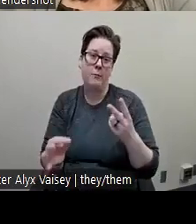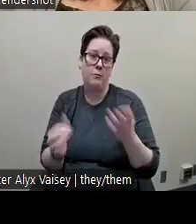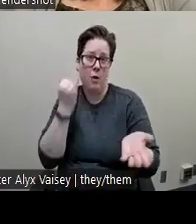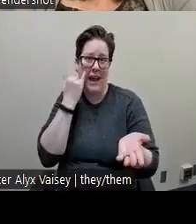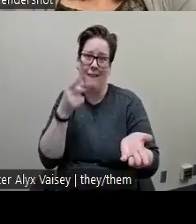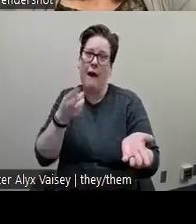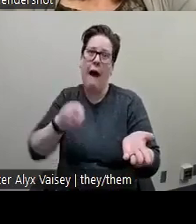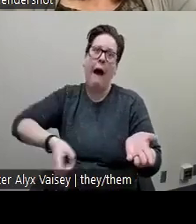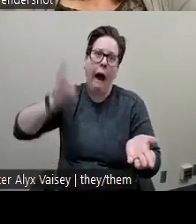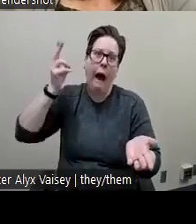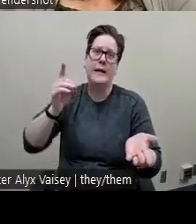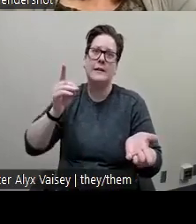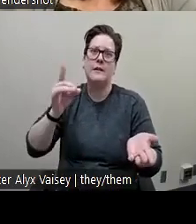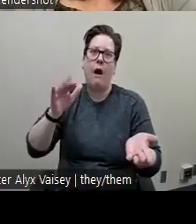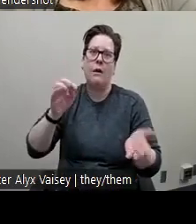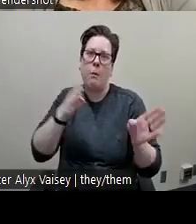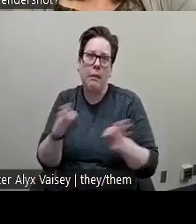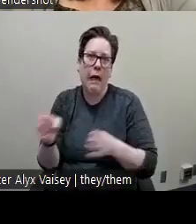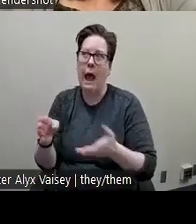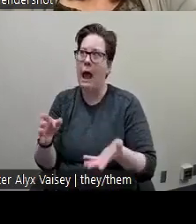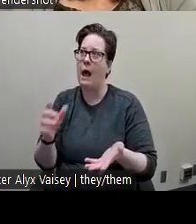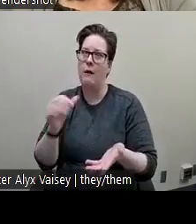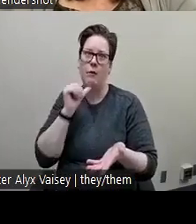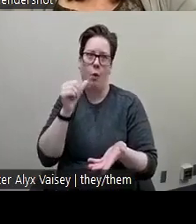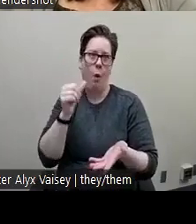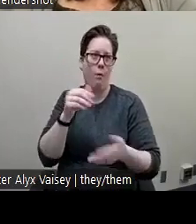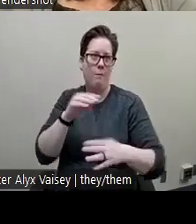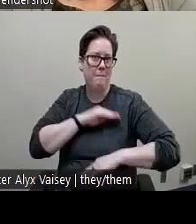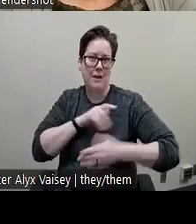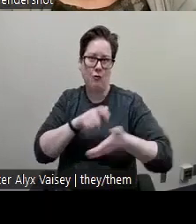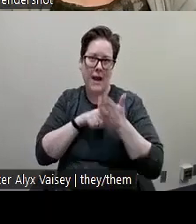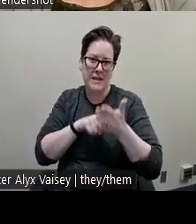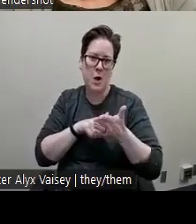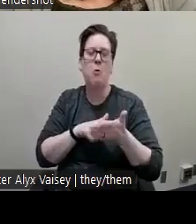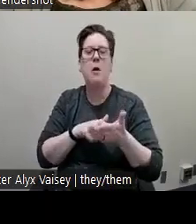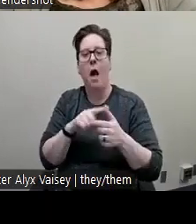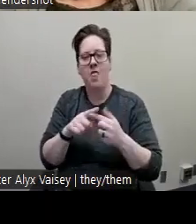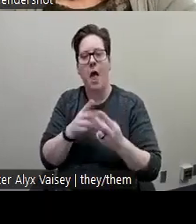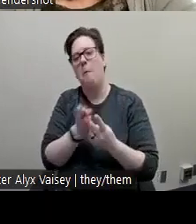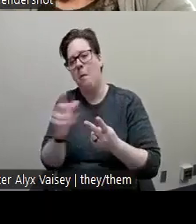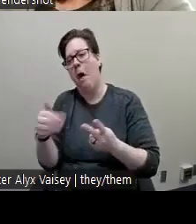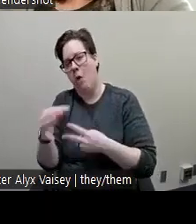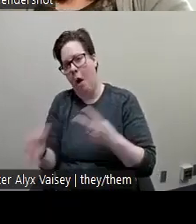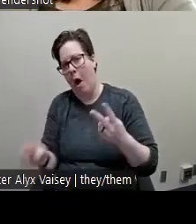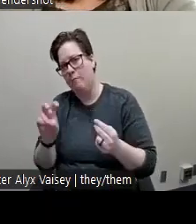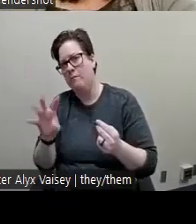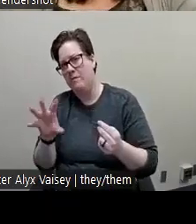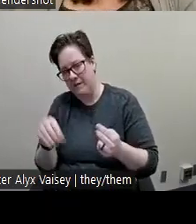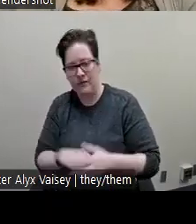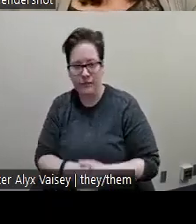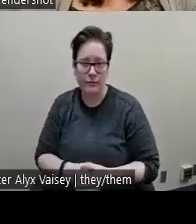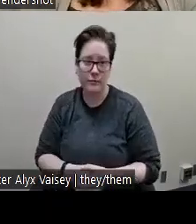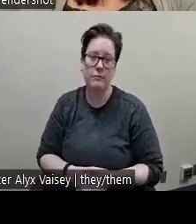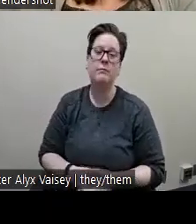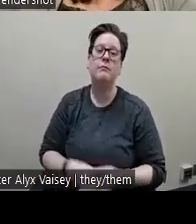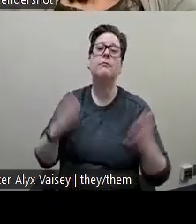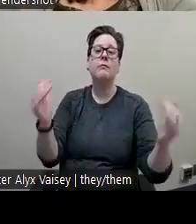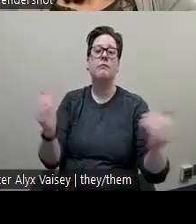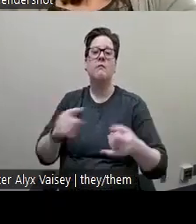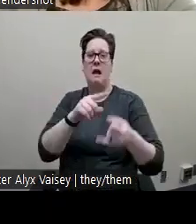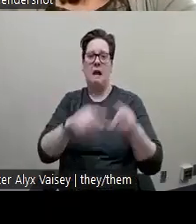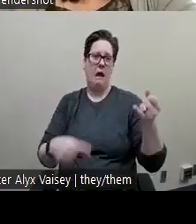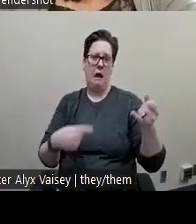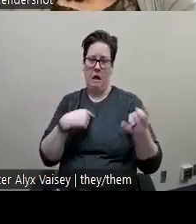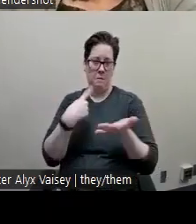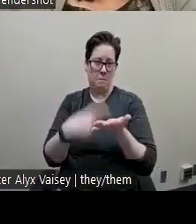high deductible plans or don't meet criteria. But I also want to end talking about what to